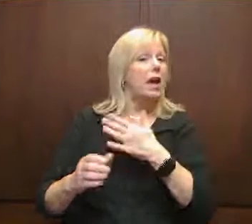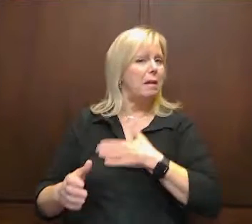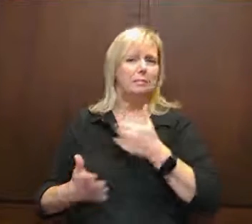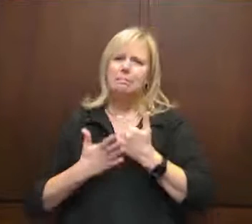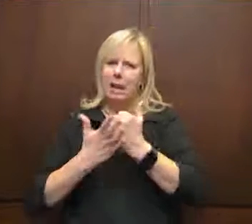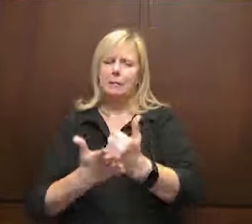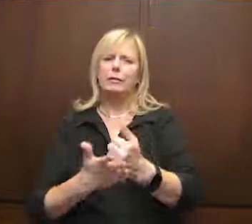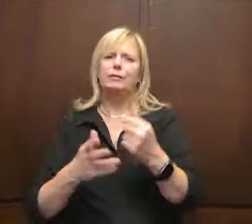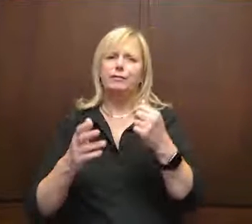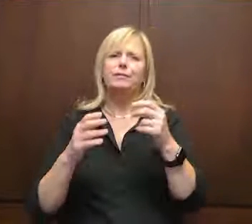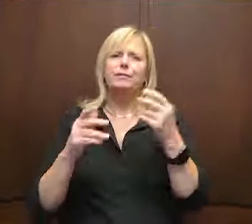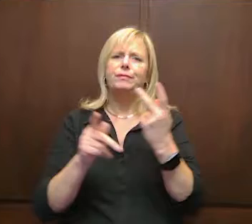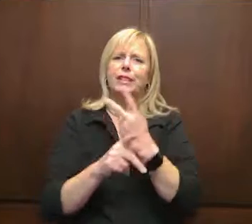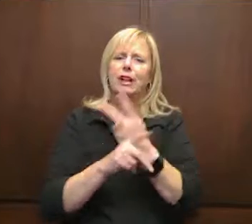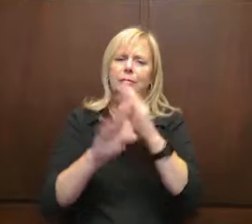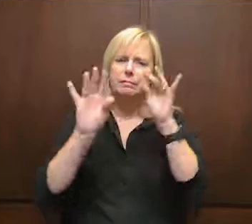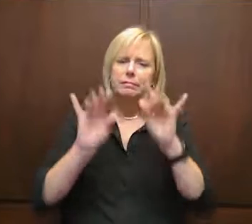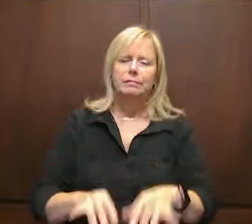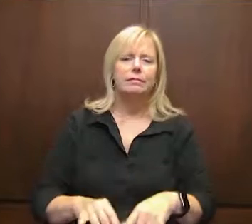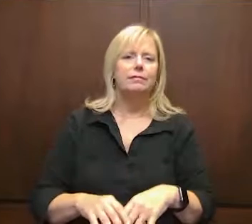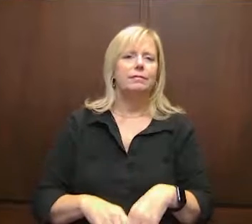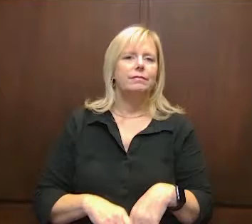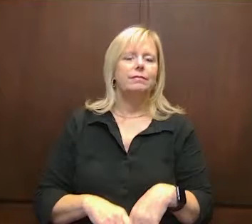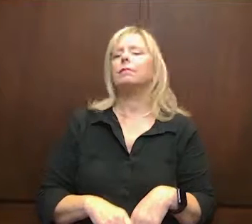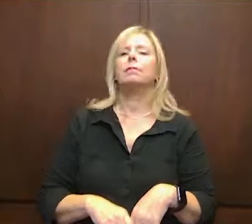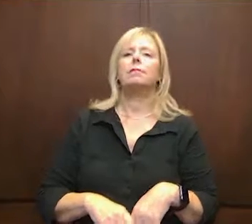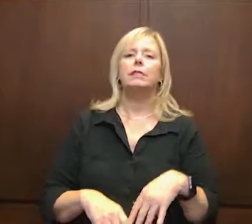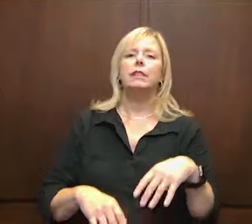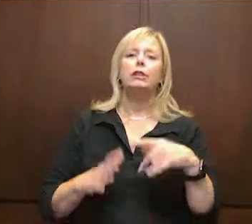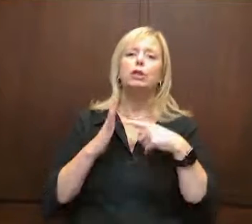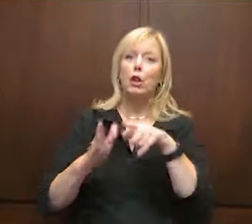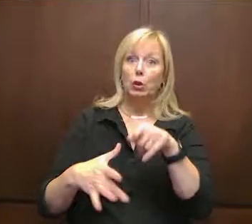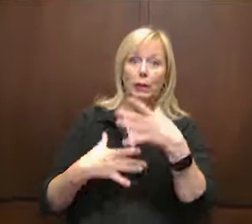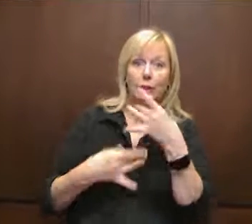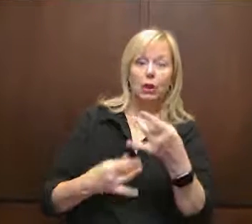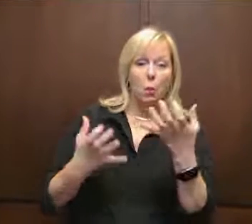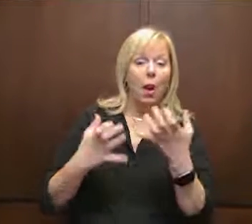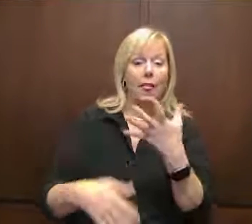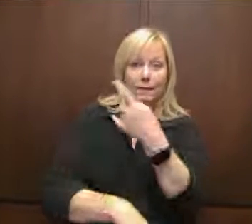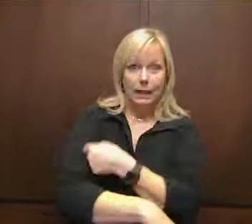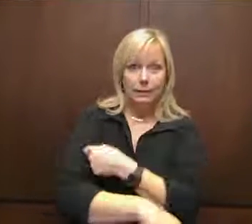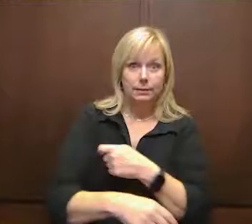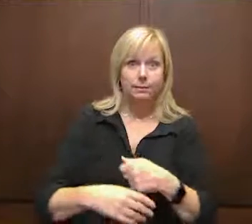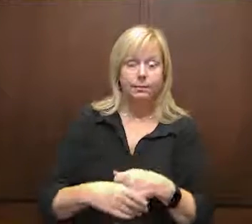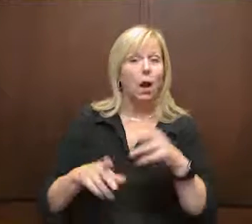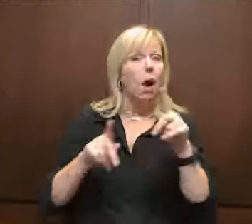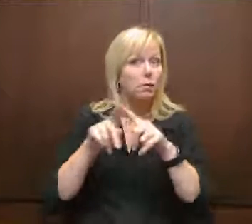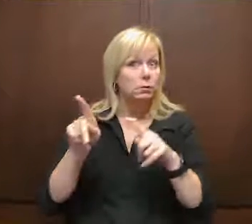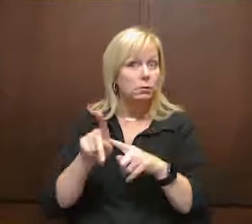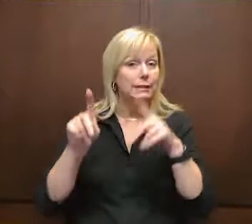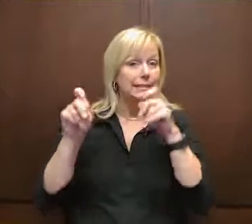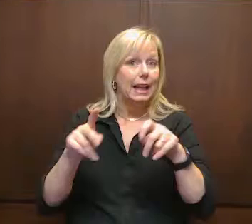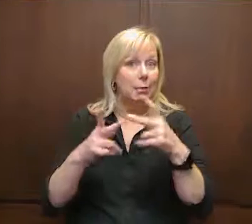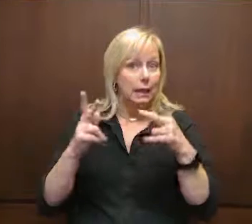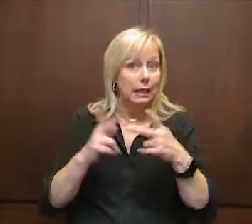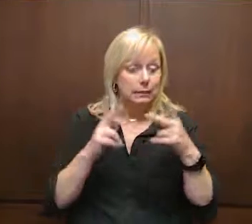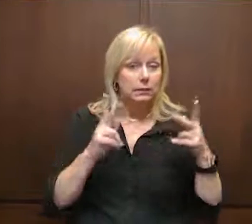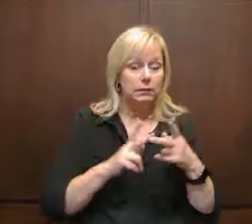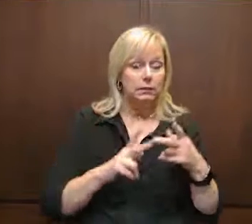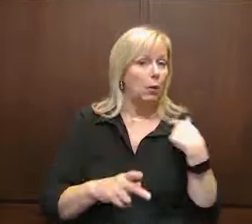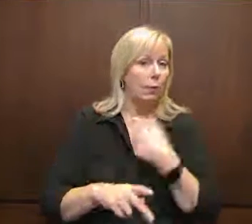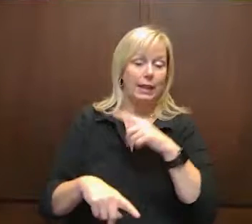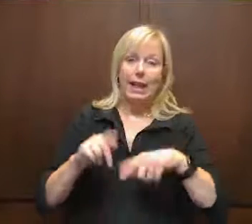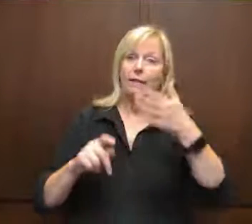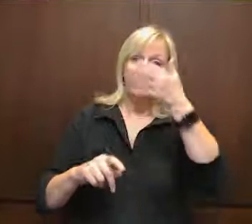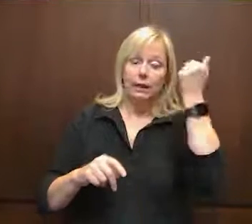walk through that. But it's the availability form to show your interest in wanting to get the vaccine. Also, testing sites, we can't forget